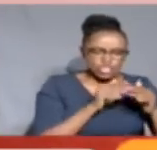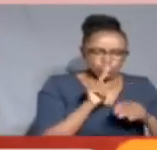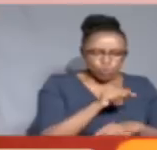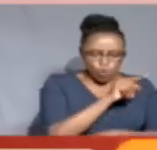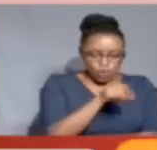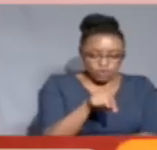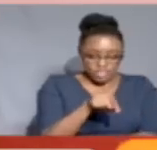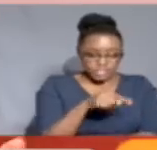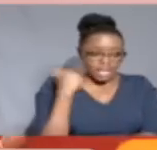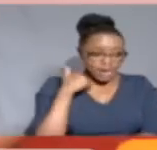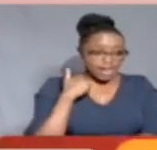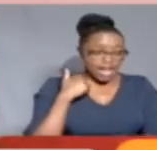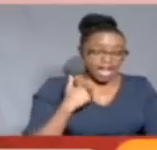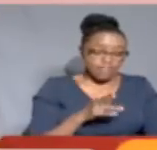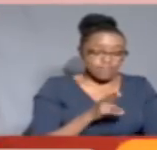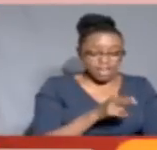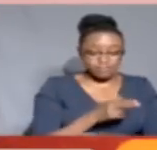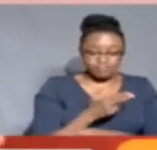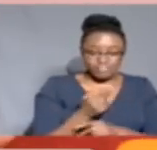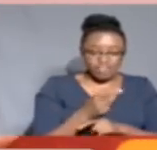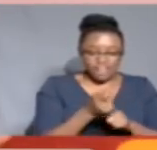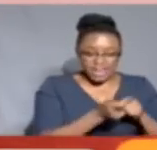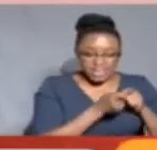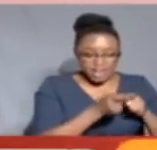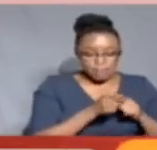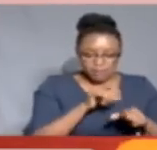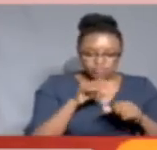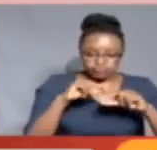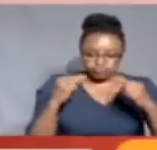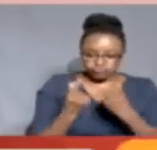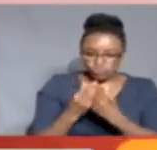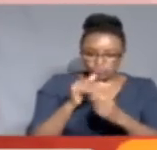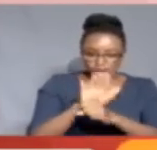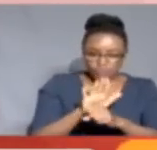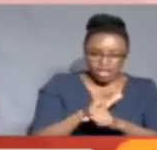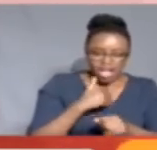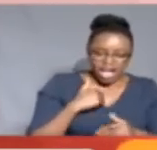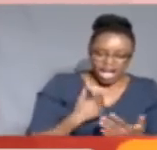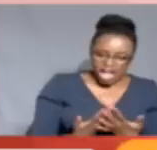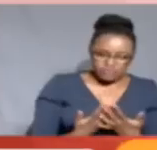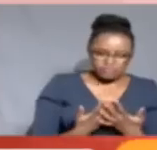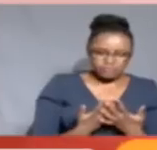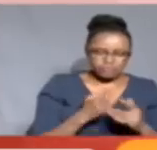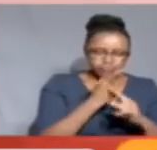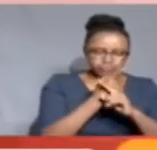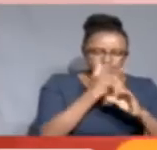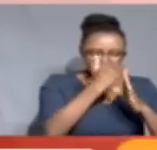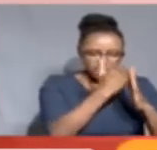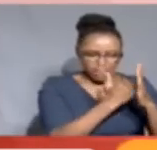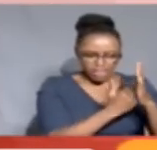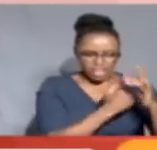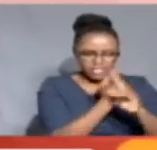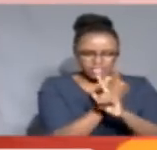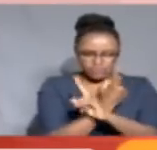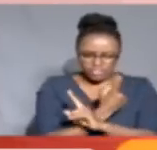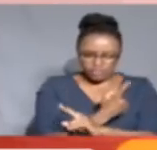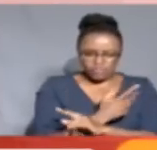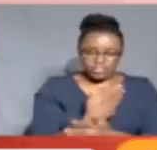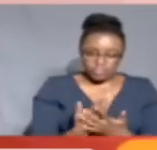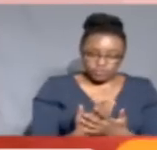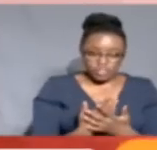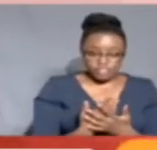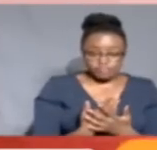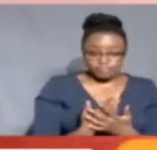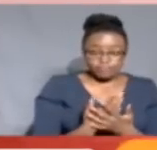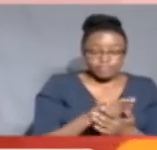crimes. We have gang rape. We have defilers. We have incest. We have all these type of drugs.